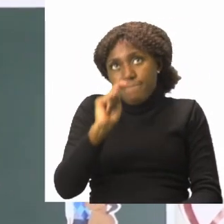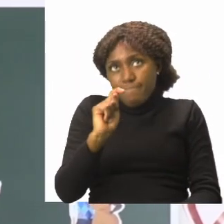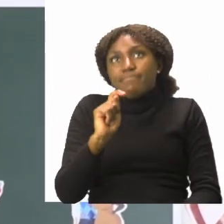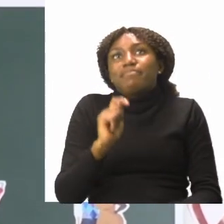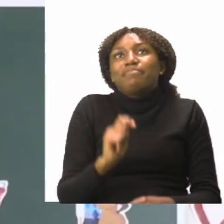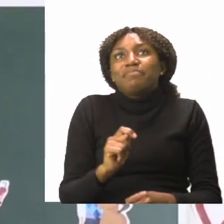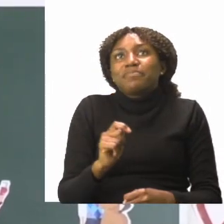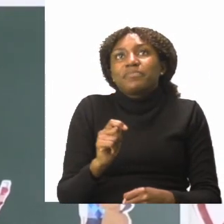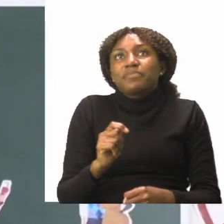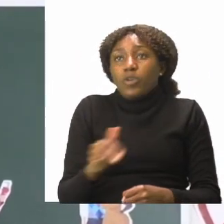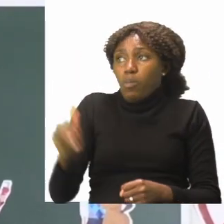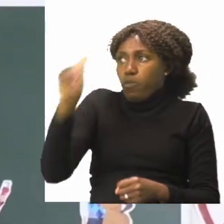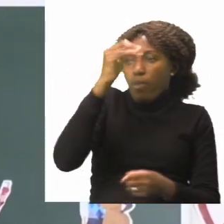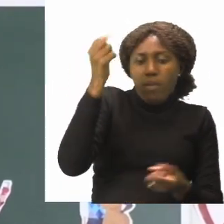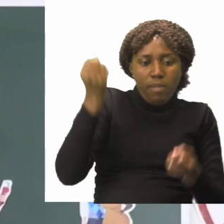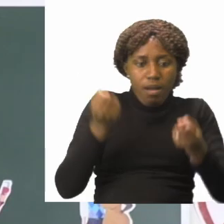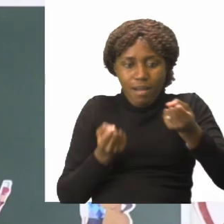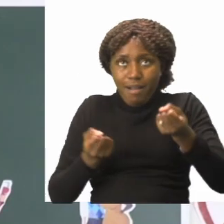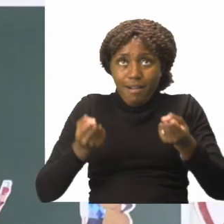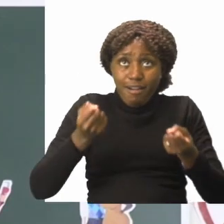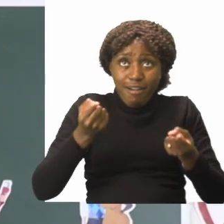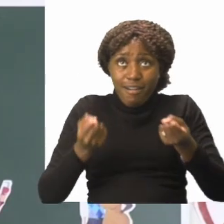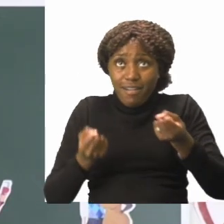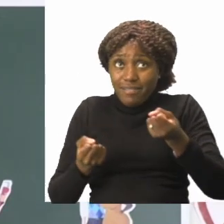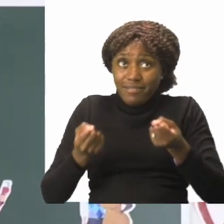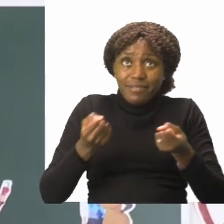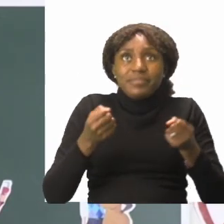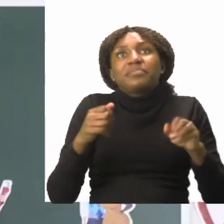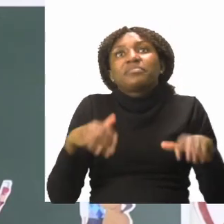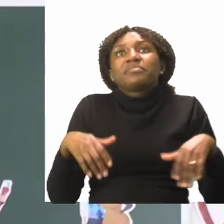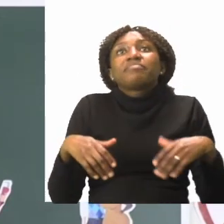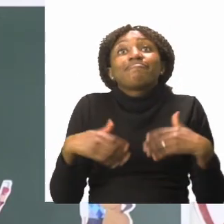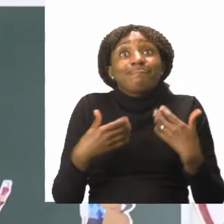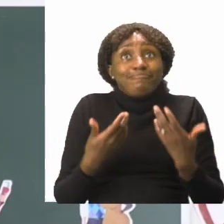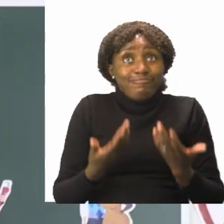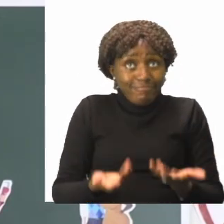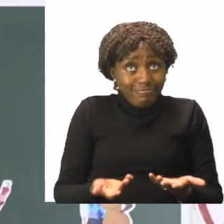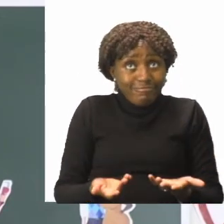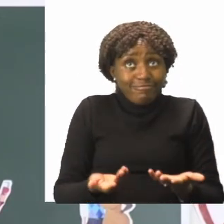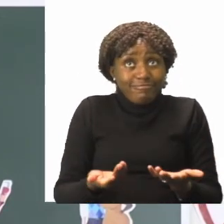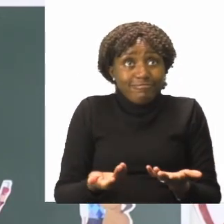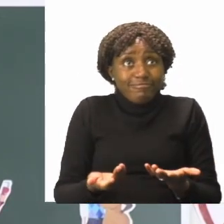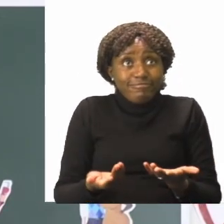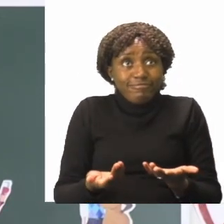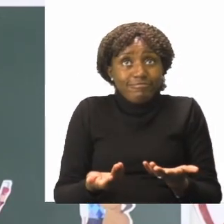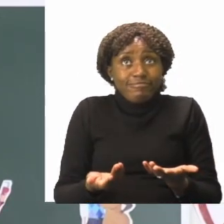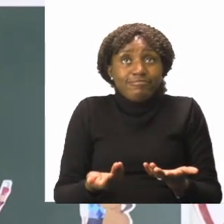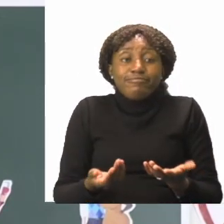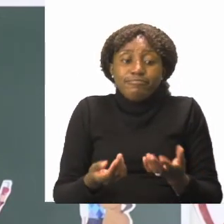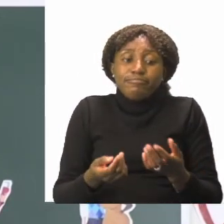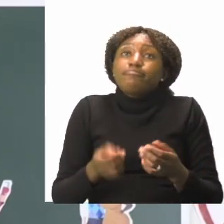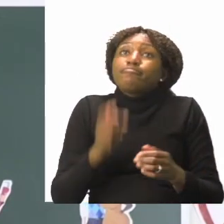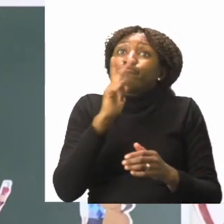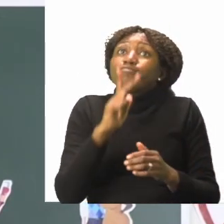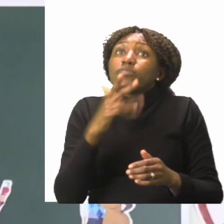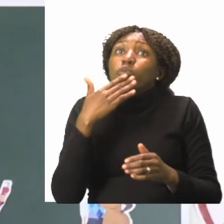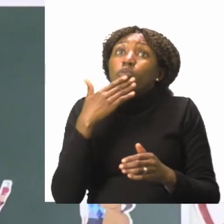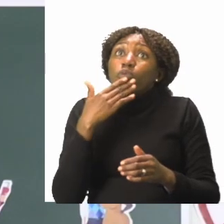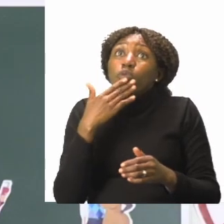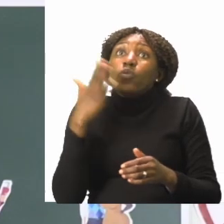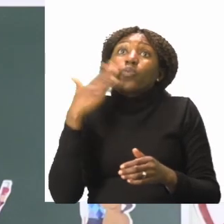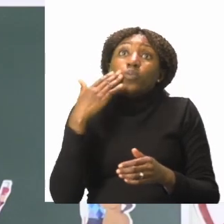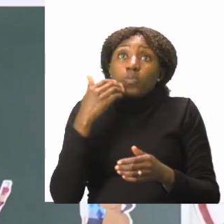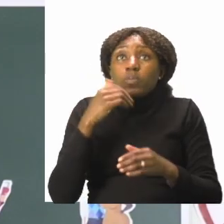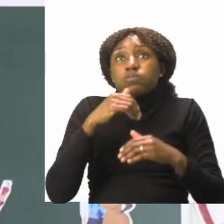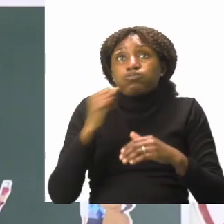who flies the airplane is called a pilot. Then there are people who serve us on